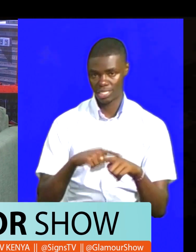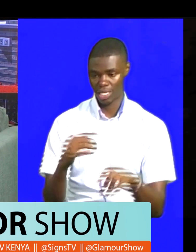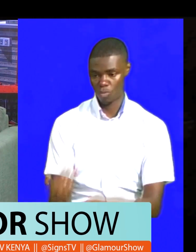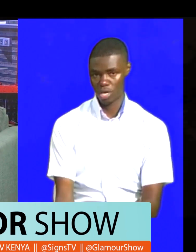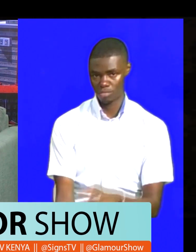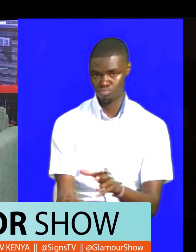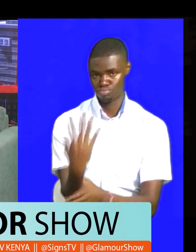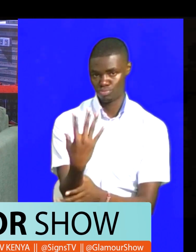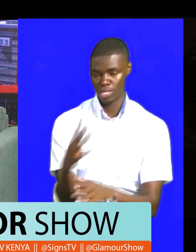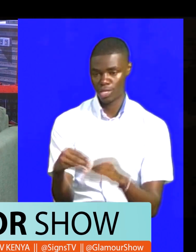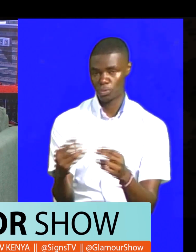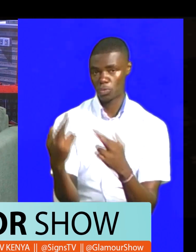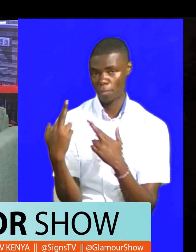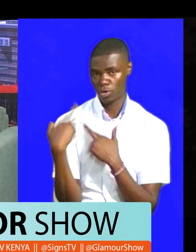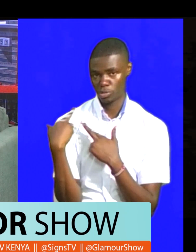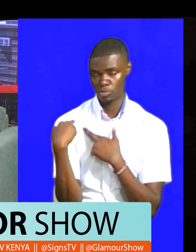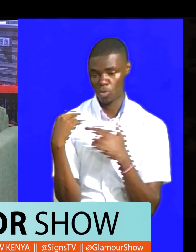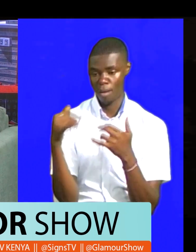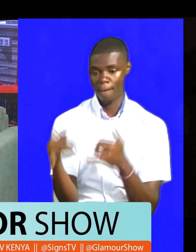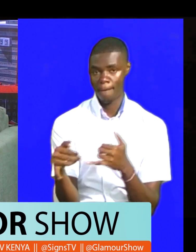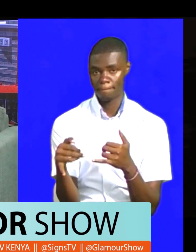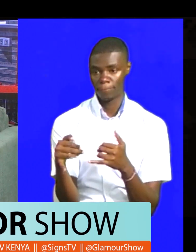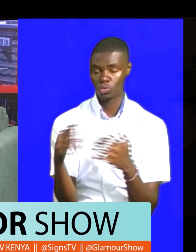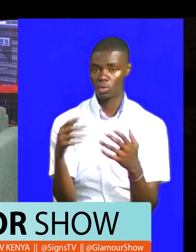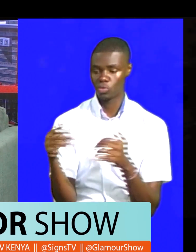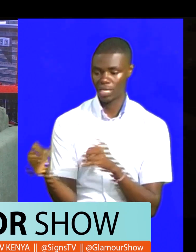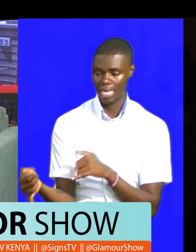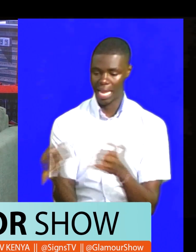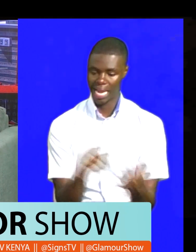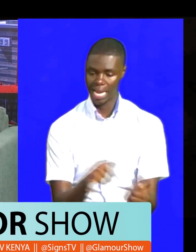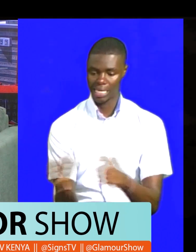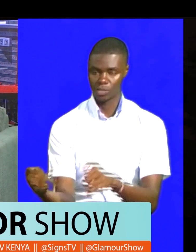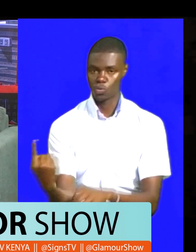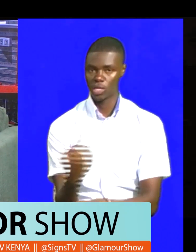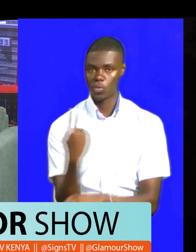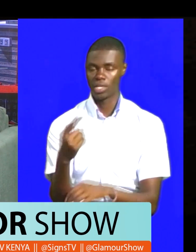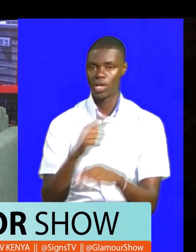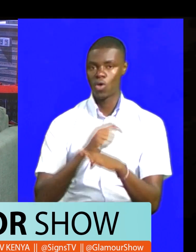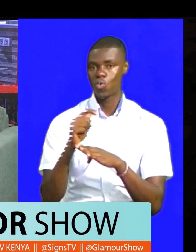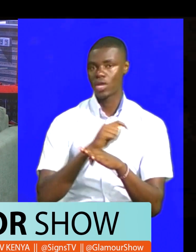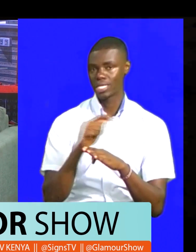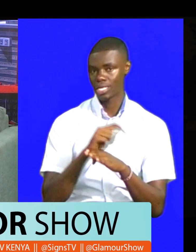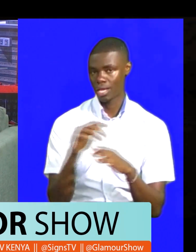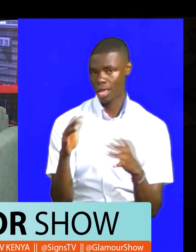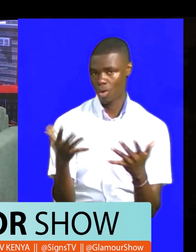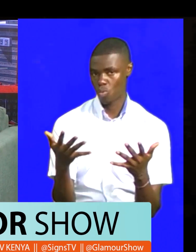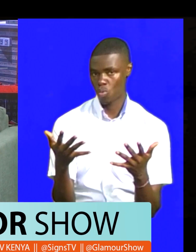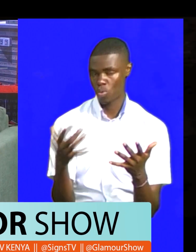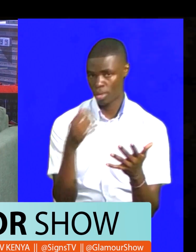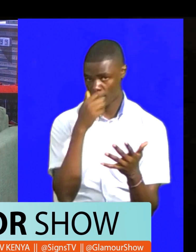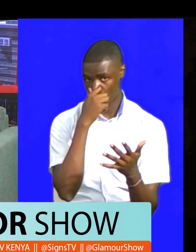We give them roles, modeling, apart from just catwalking, we are training them on what to